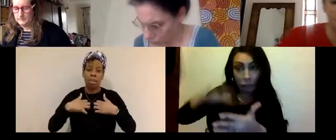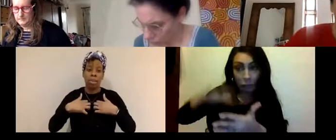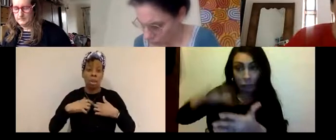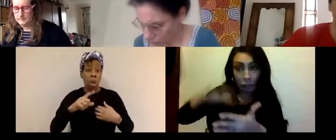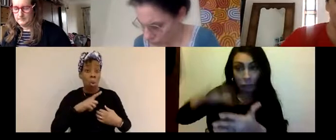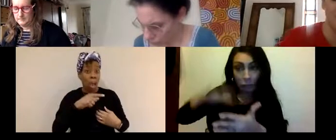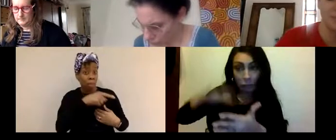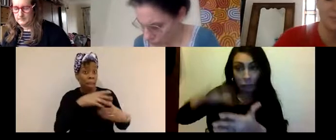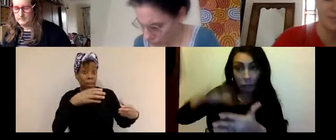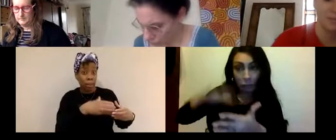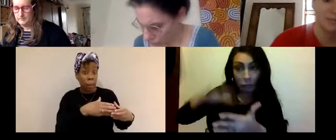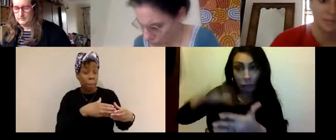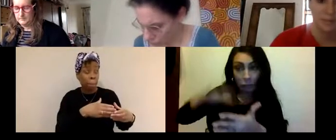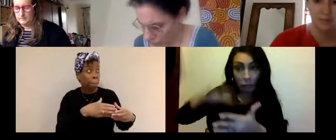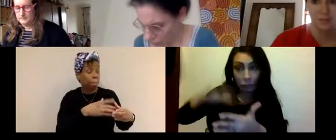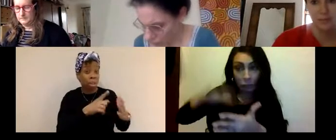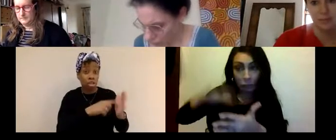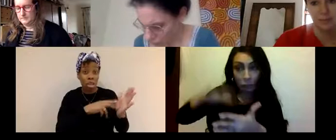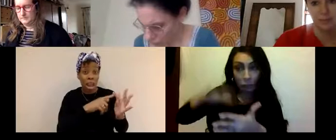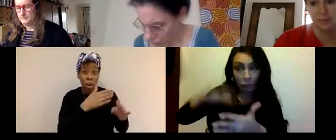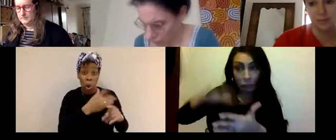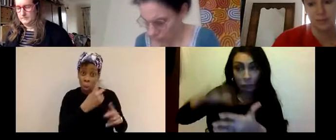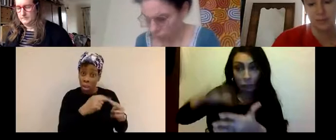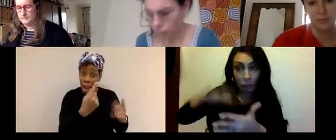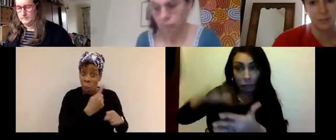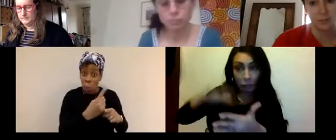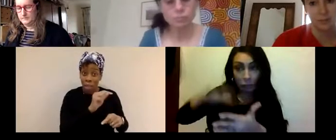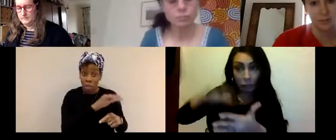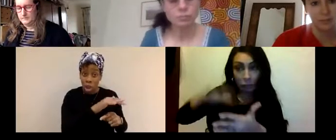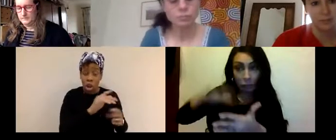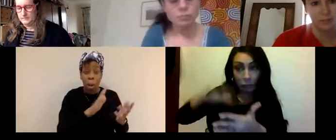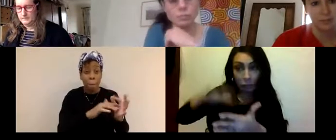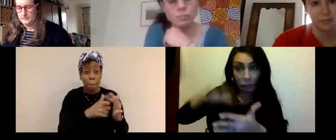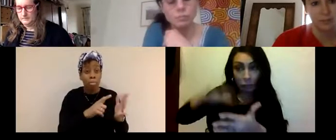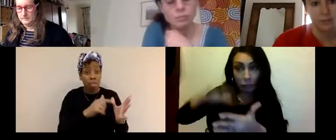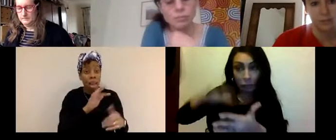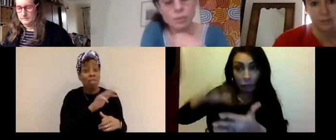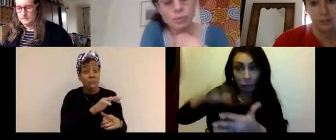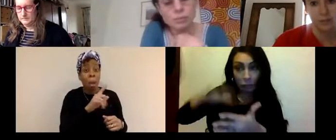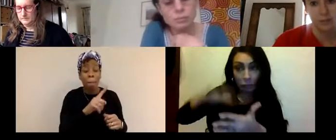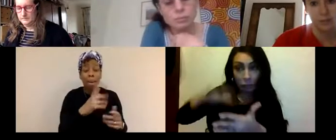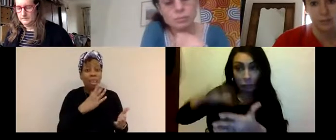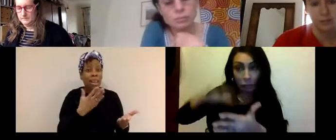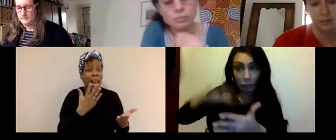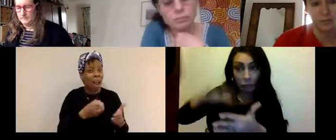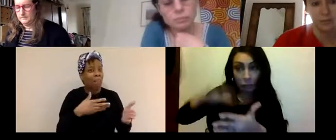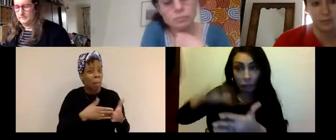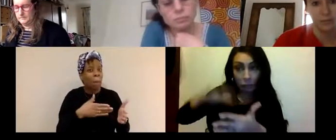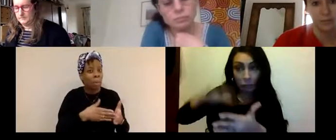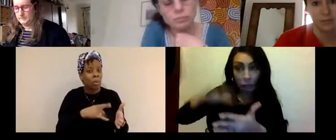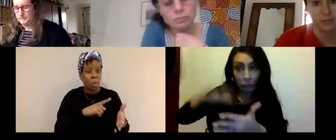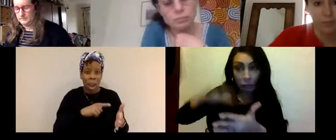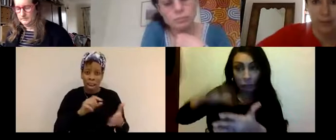and they're only on site, you know, Jane's working one day a week, Maria's on site, but not on site if they're not allowed, you know, it's a question of what access have we